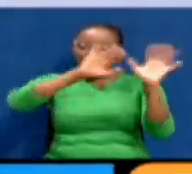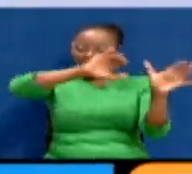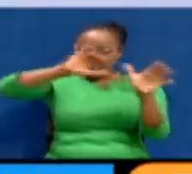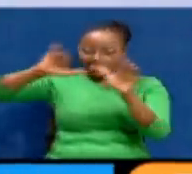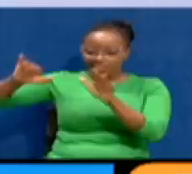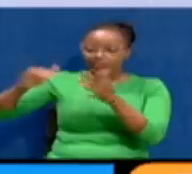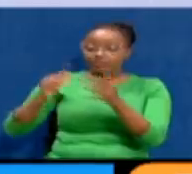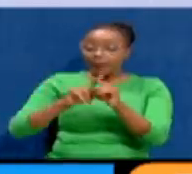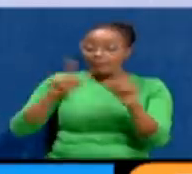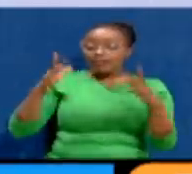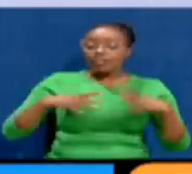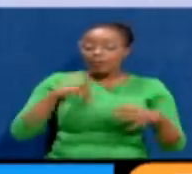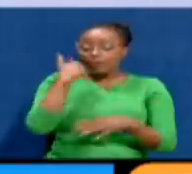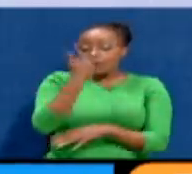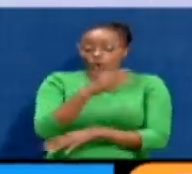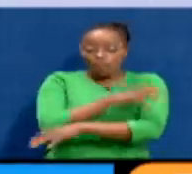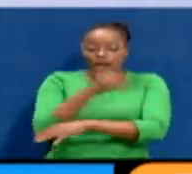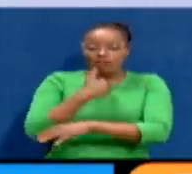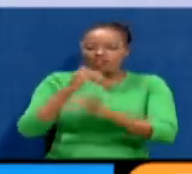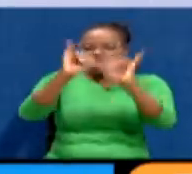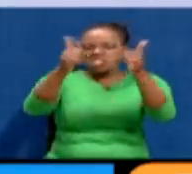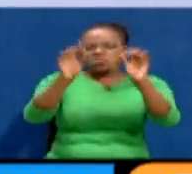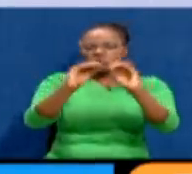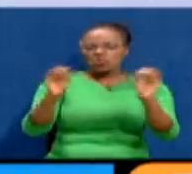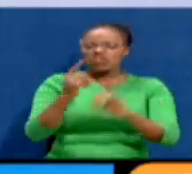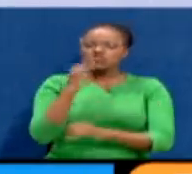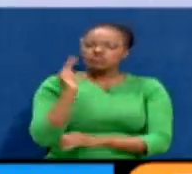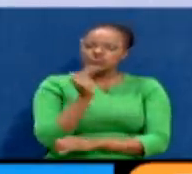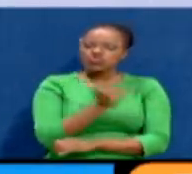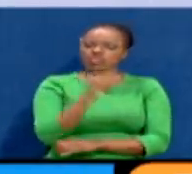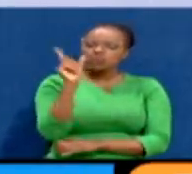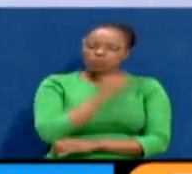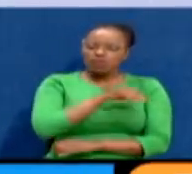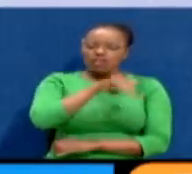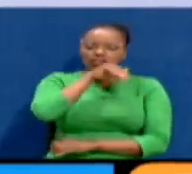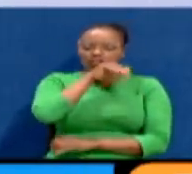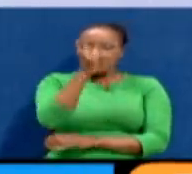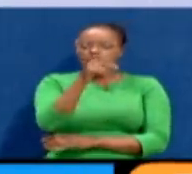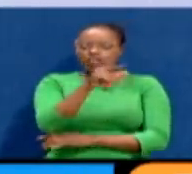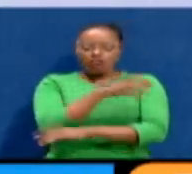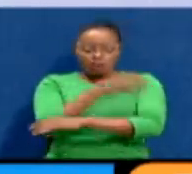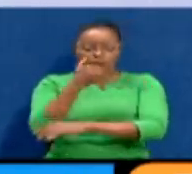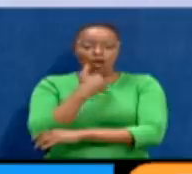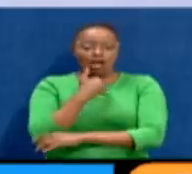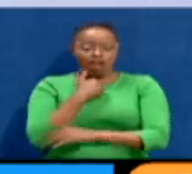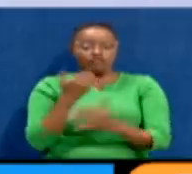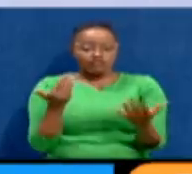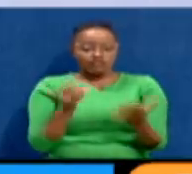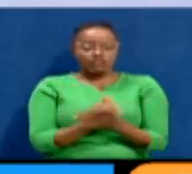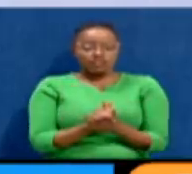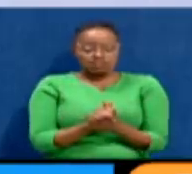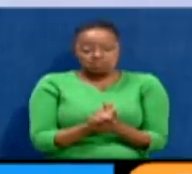aside, those in power, I don't think it's news. They have told us that Raila Odinga now is in power, and